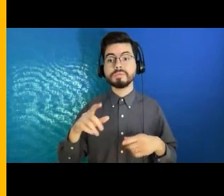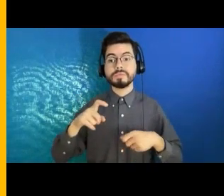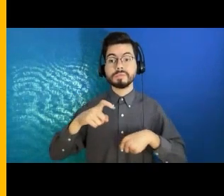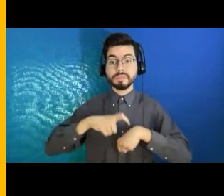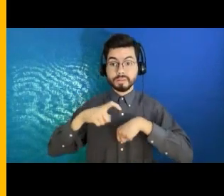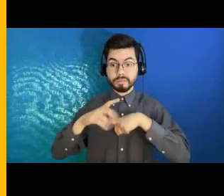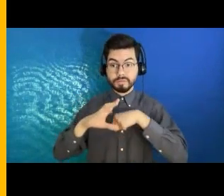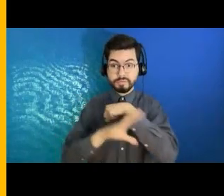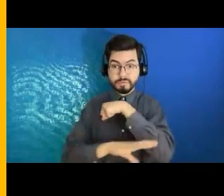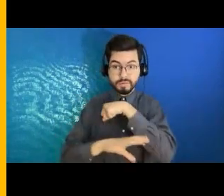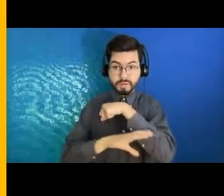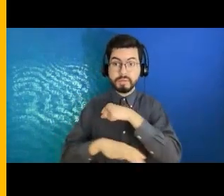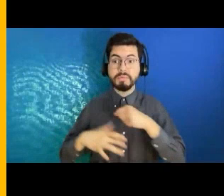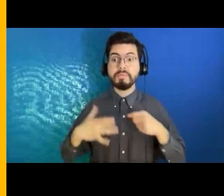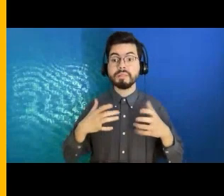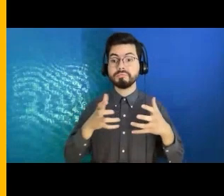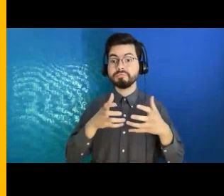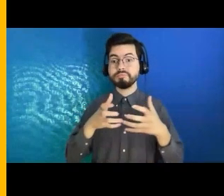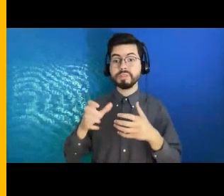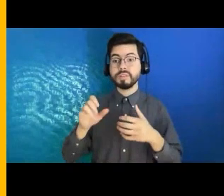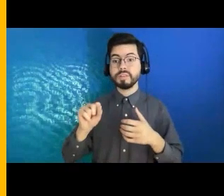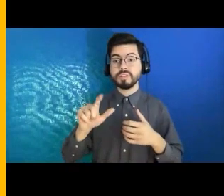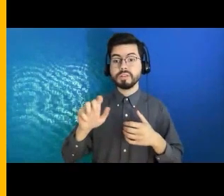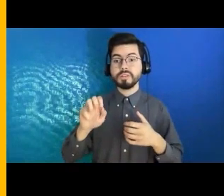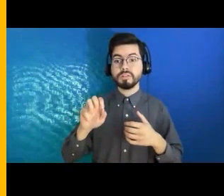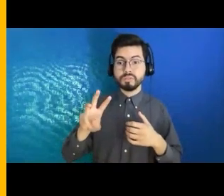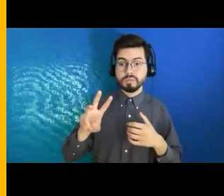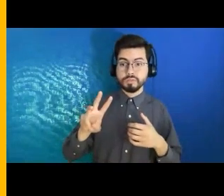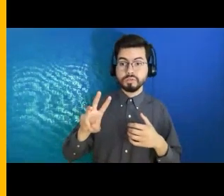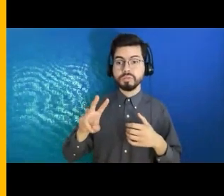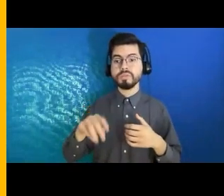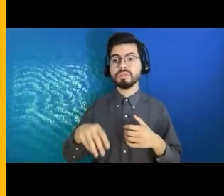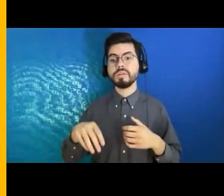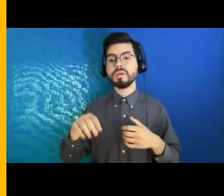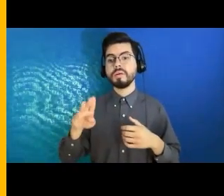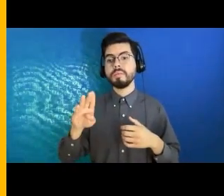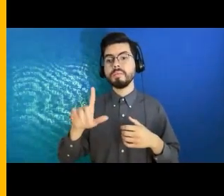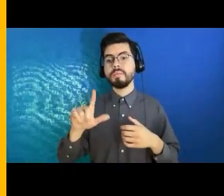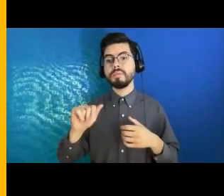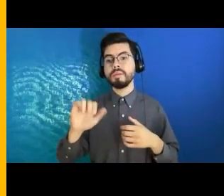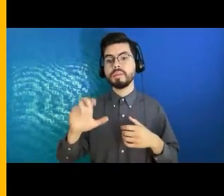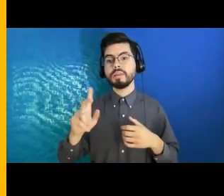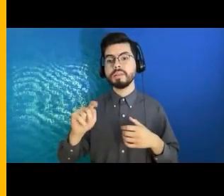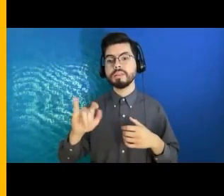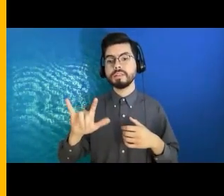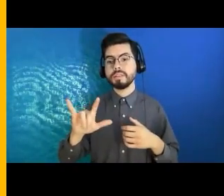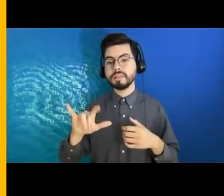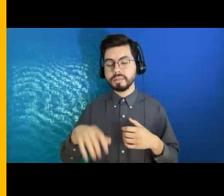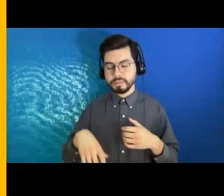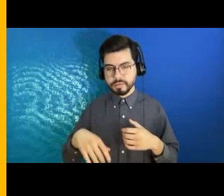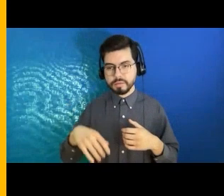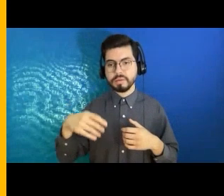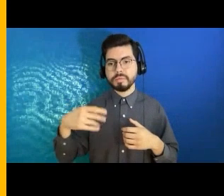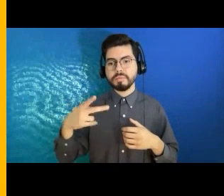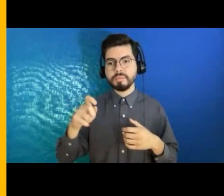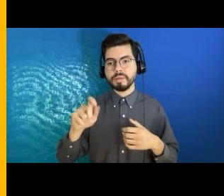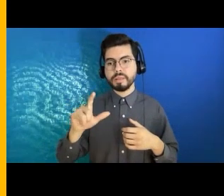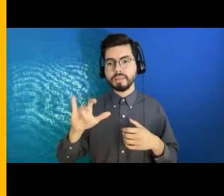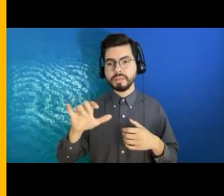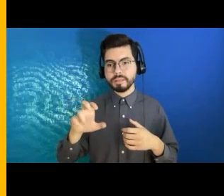to move to Slough Creek or Blacktail, or they'll come into Pelican Valley presently. And then as the snow starts